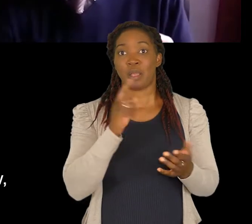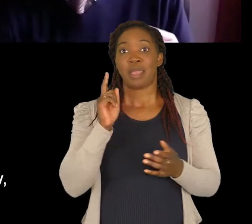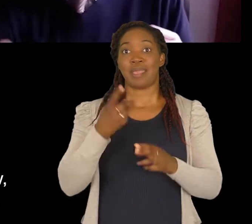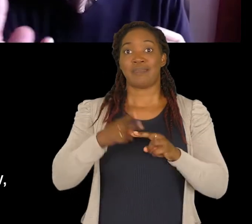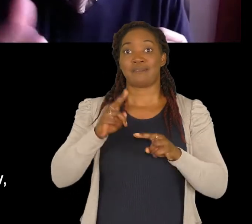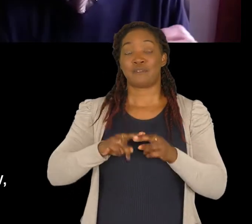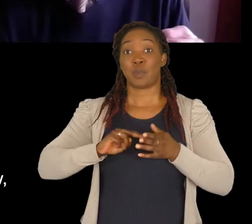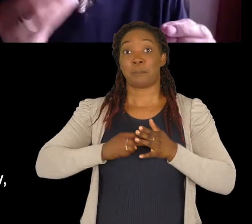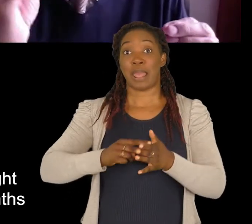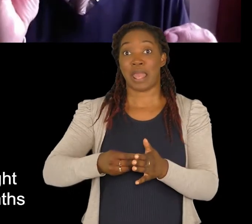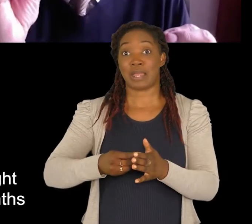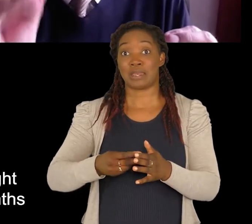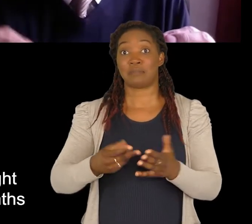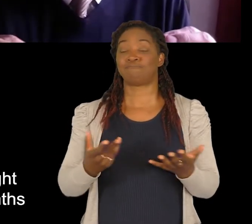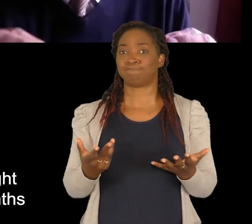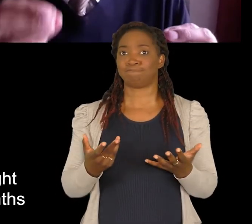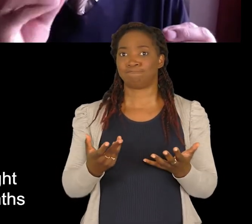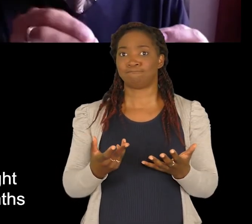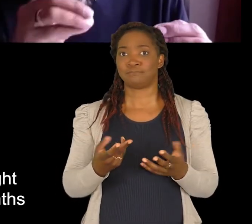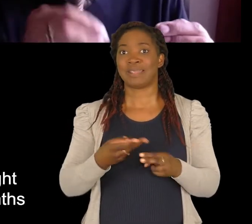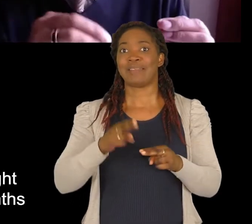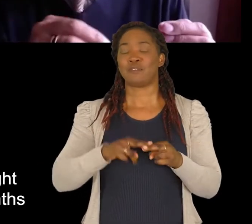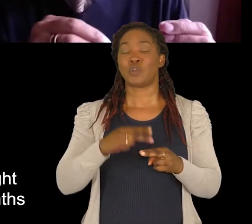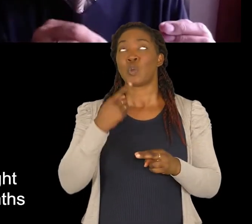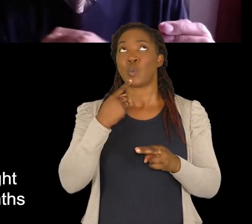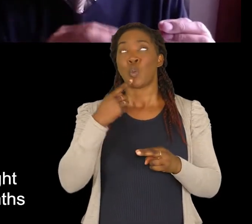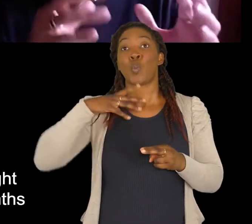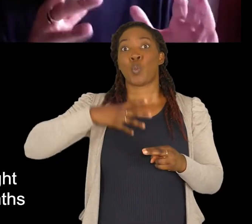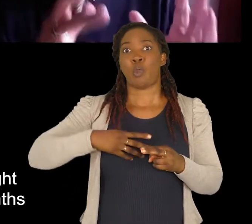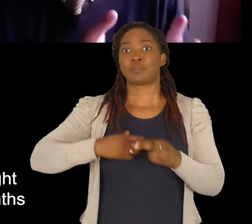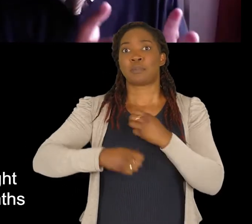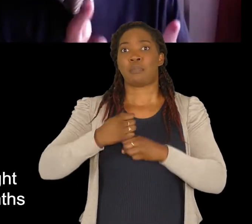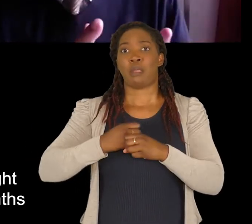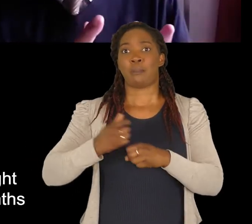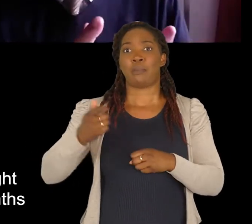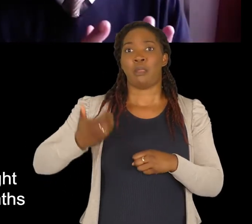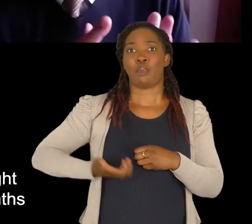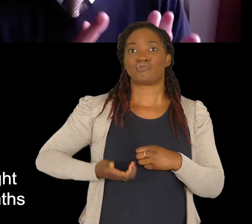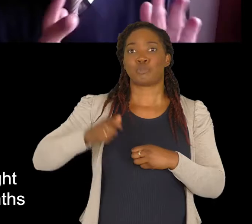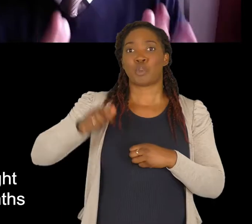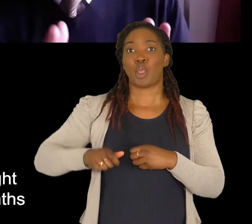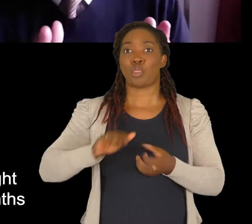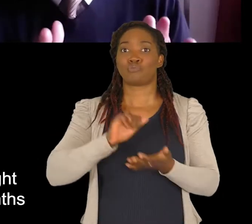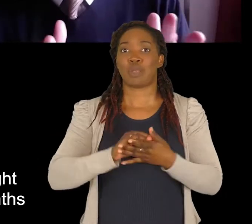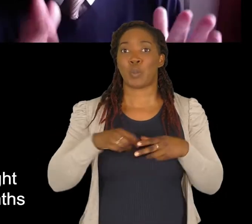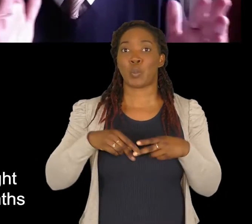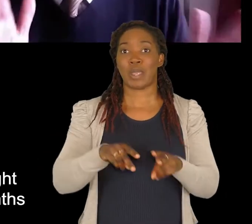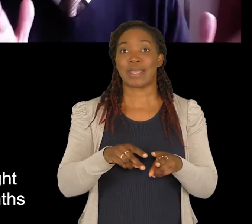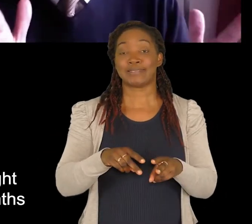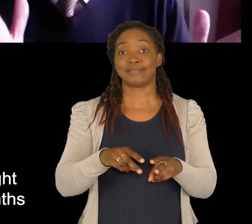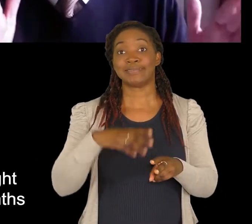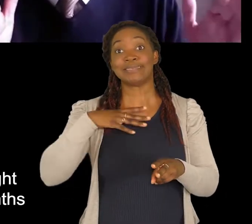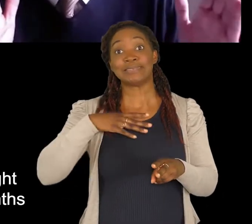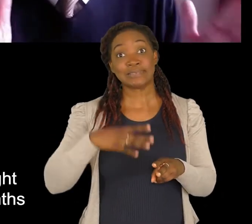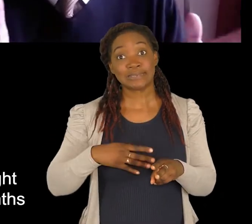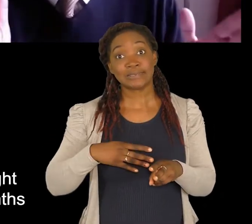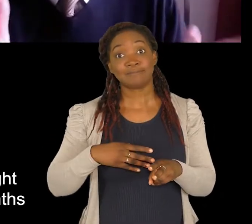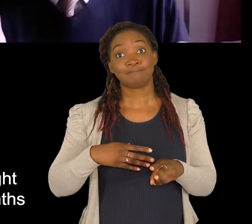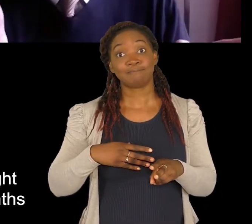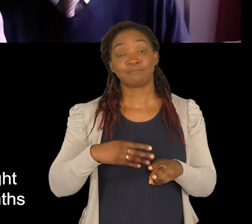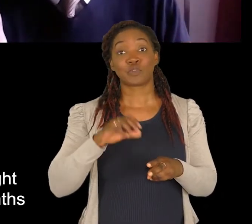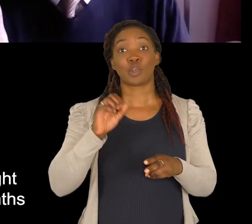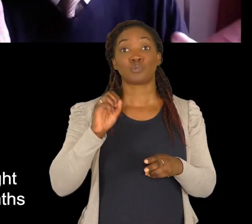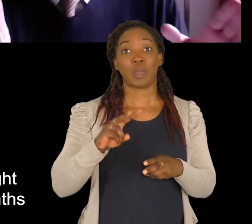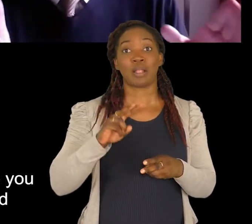like learnings now, if you plan to be an entrepreneur in the right way, then actually you should have